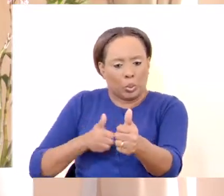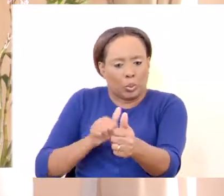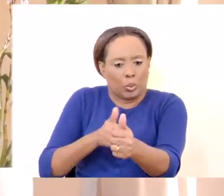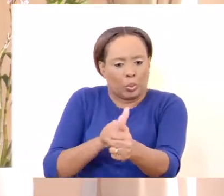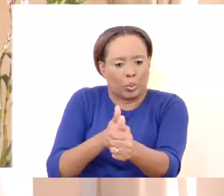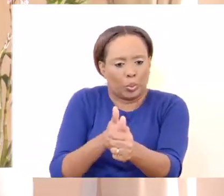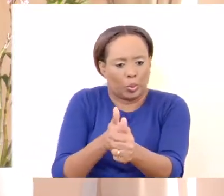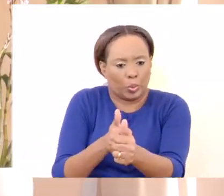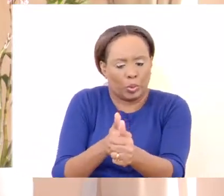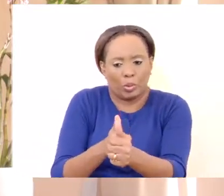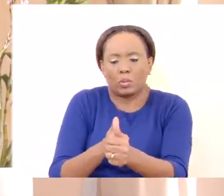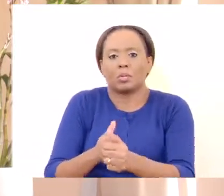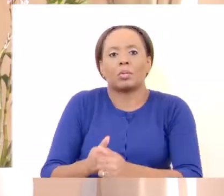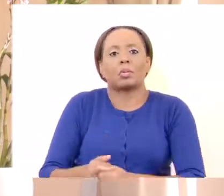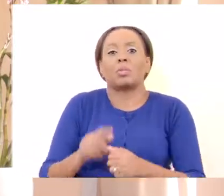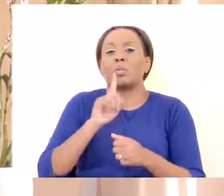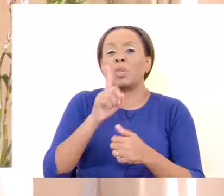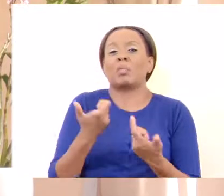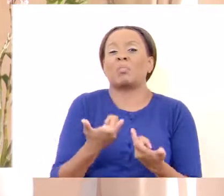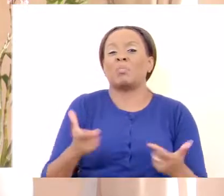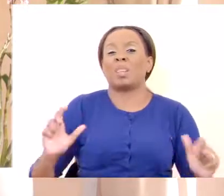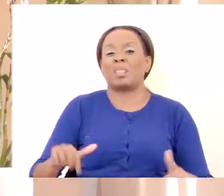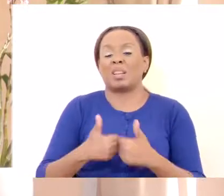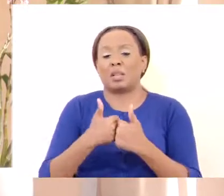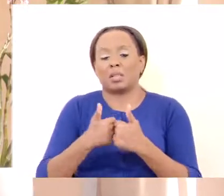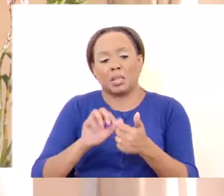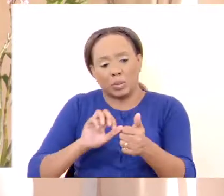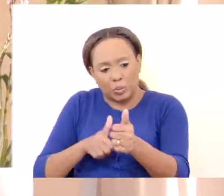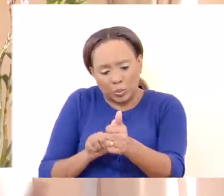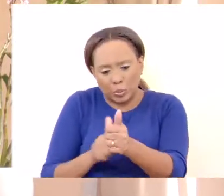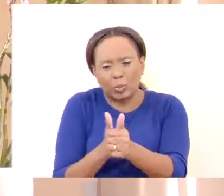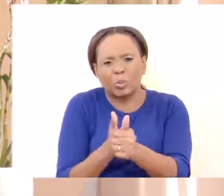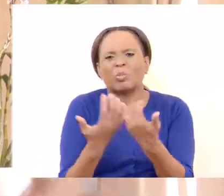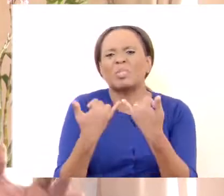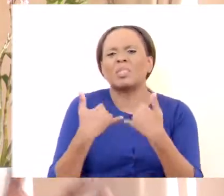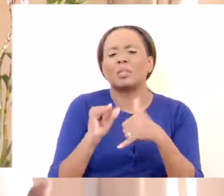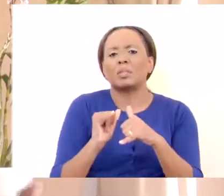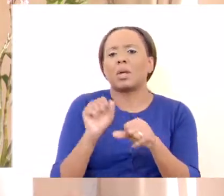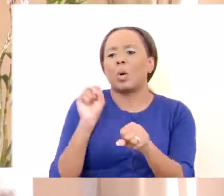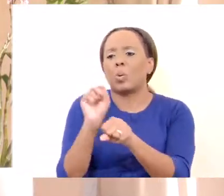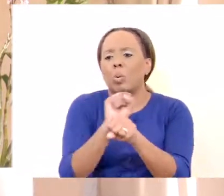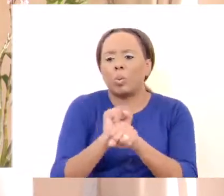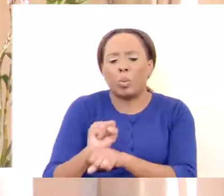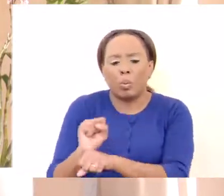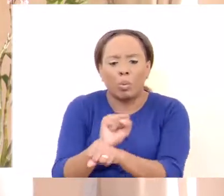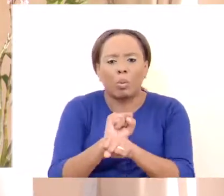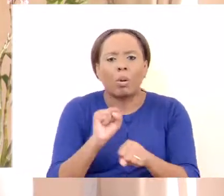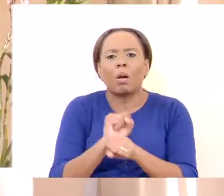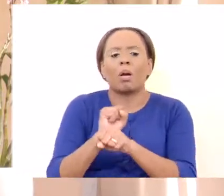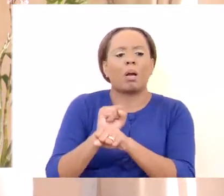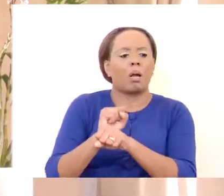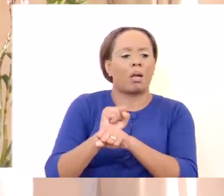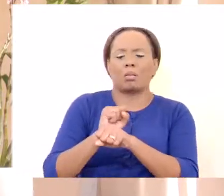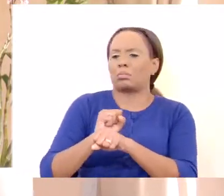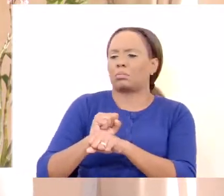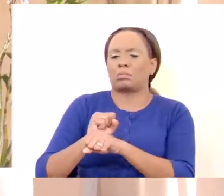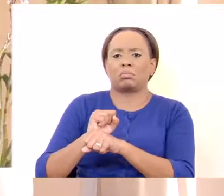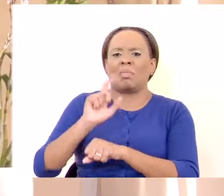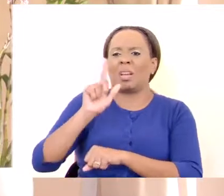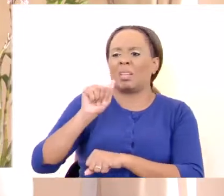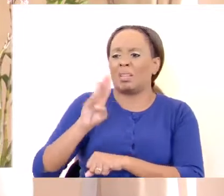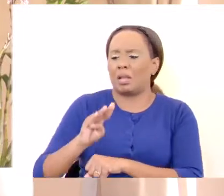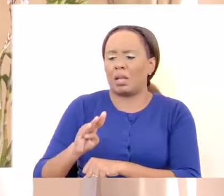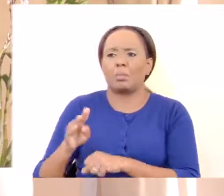tracing, they do have a significant challenge, and we will continue to work from the back and coming forward. But we've